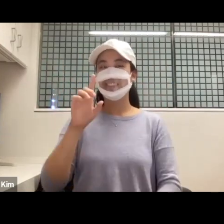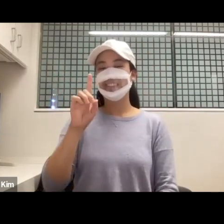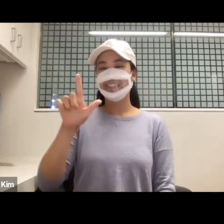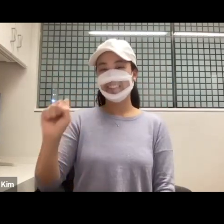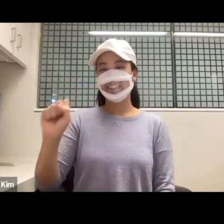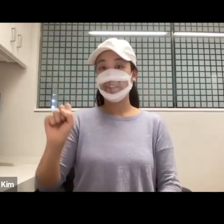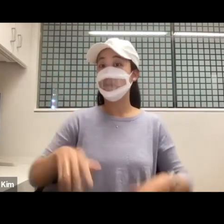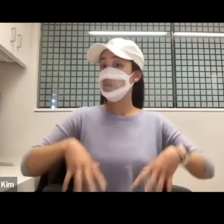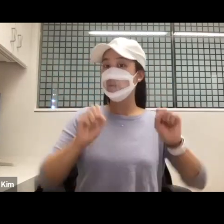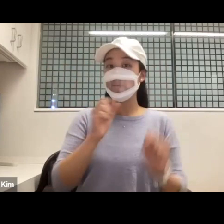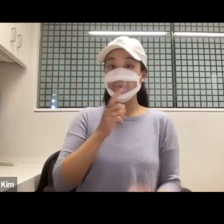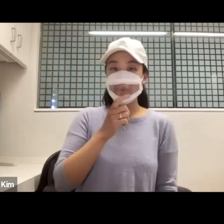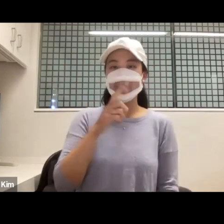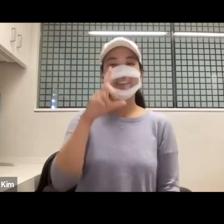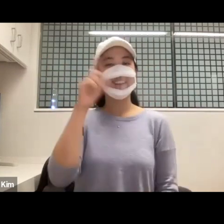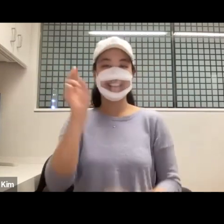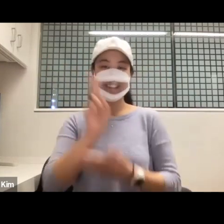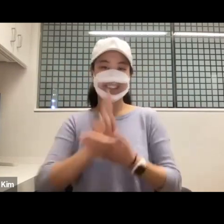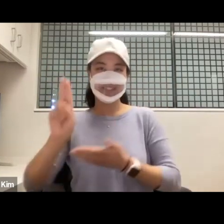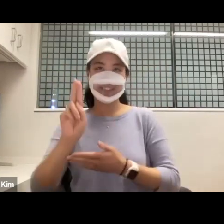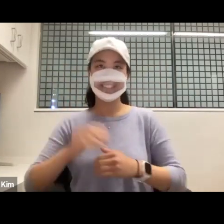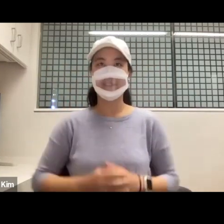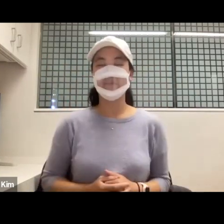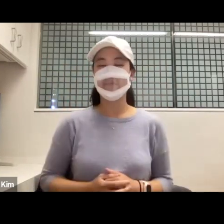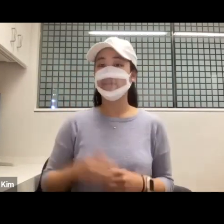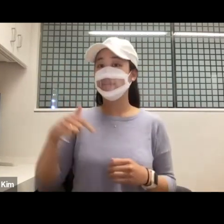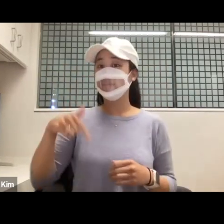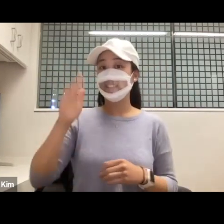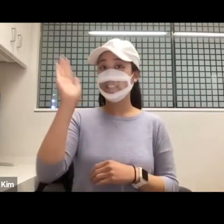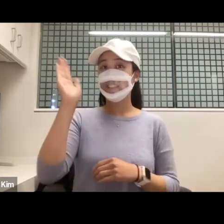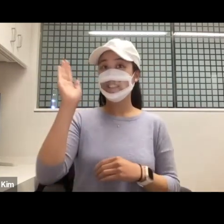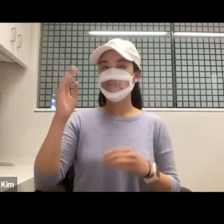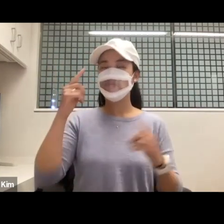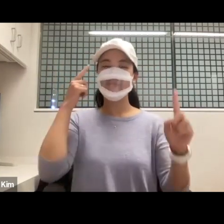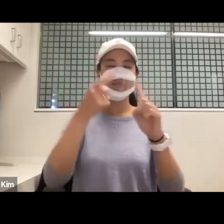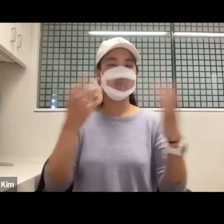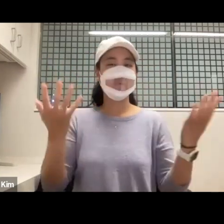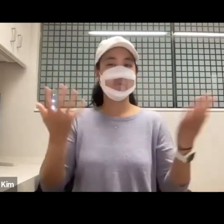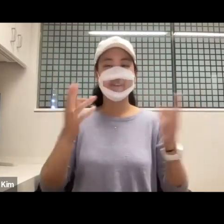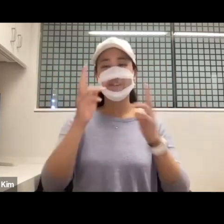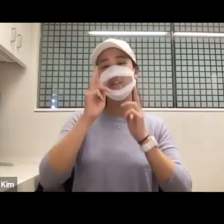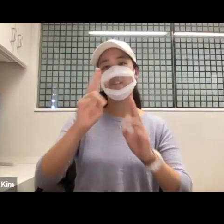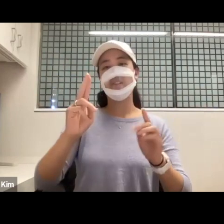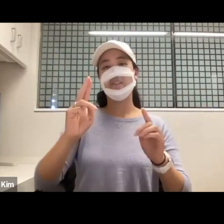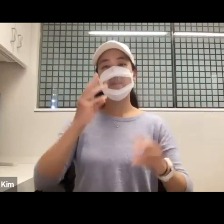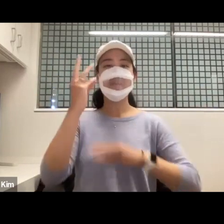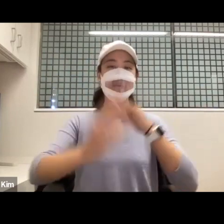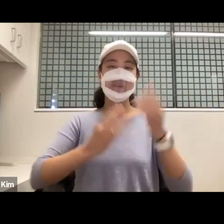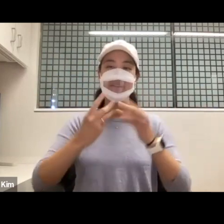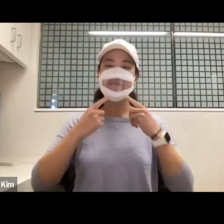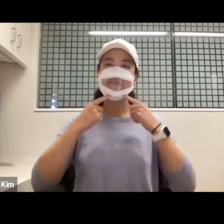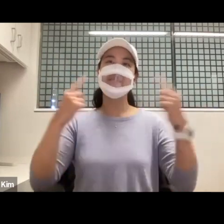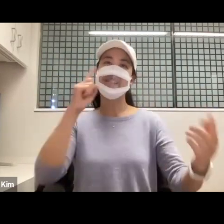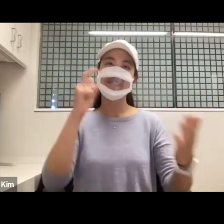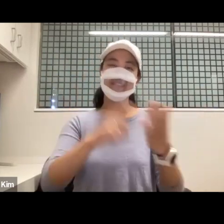Lecture Series. This is hosted by Gallaudet University, and this lecture series aims